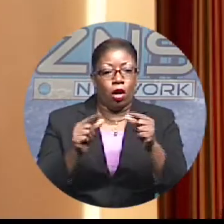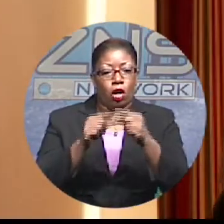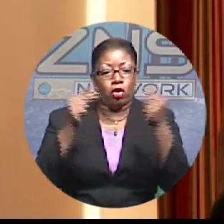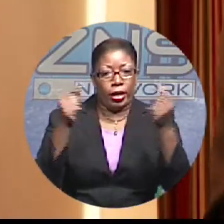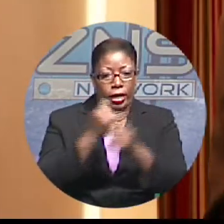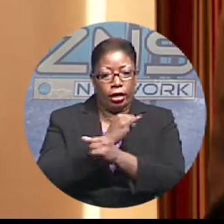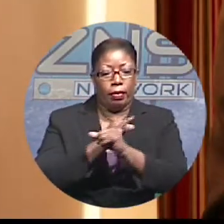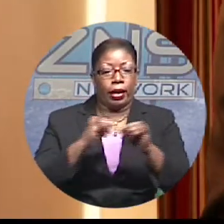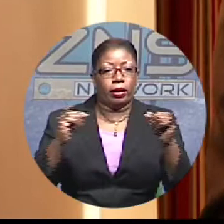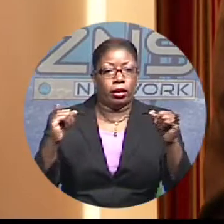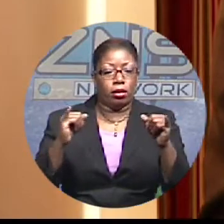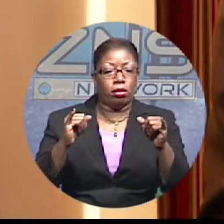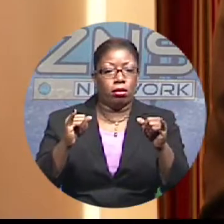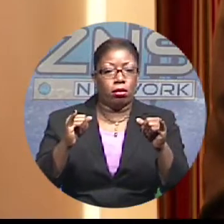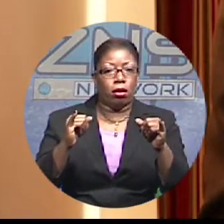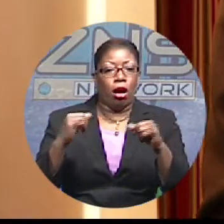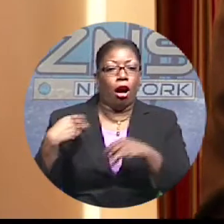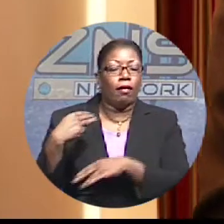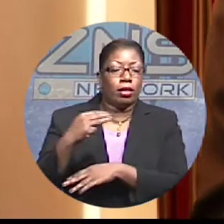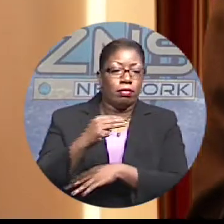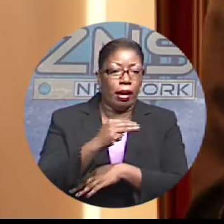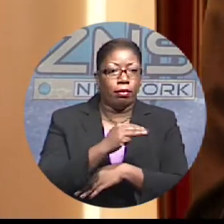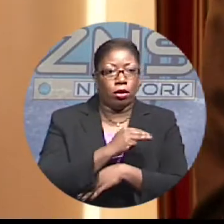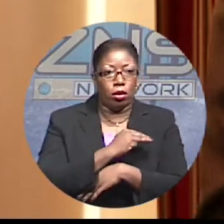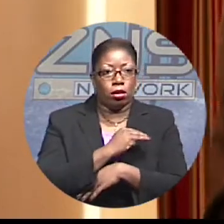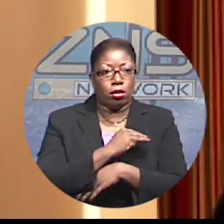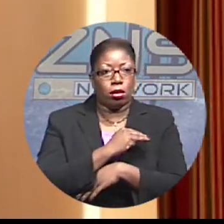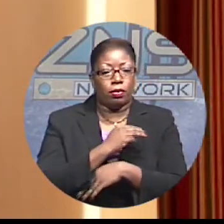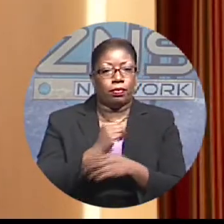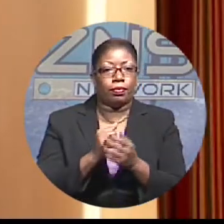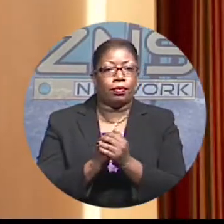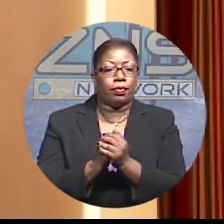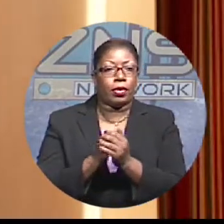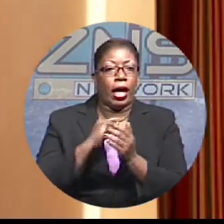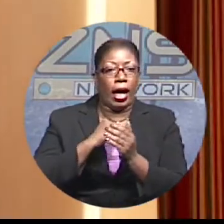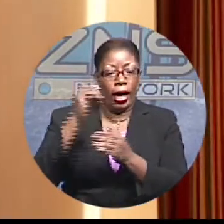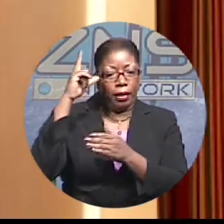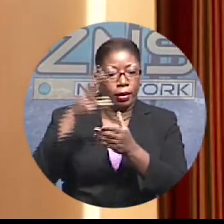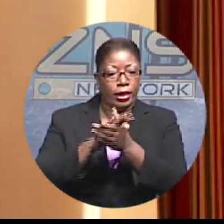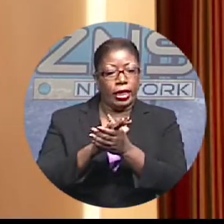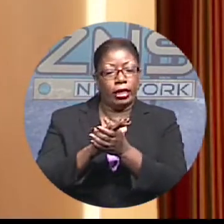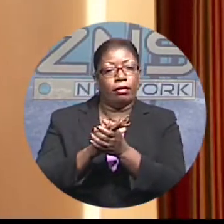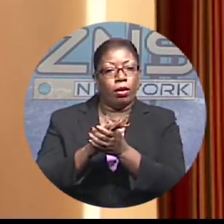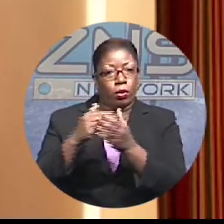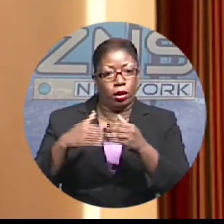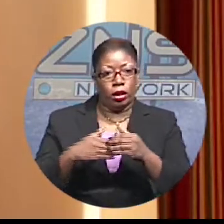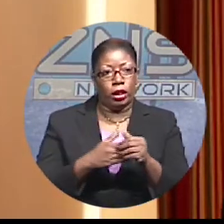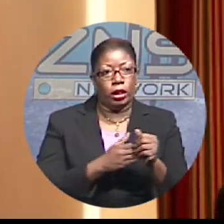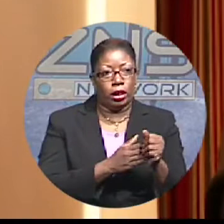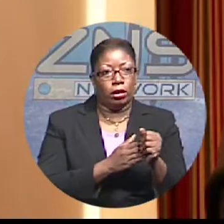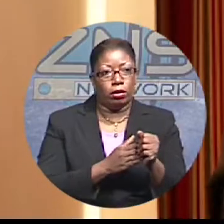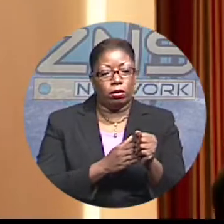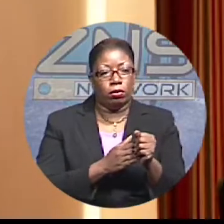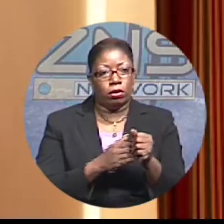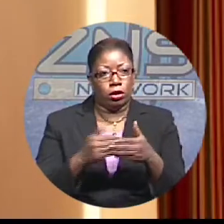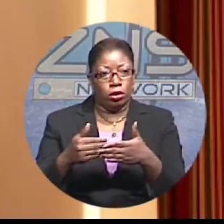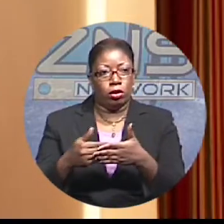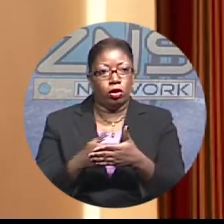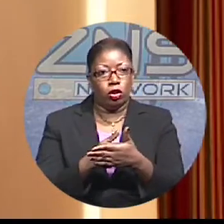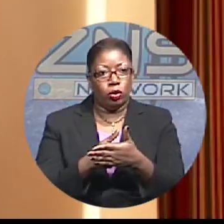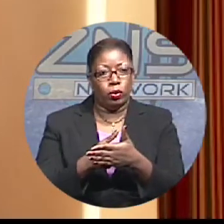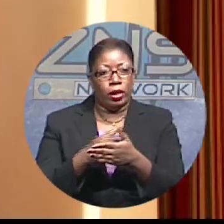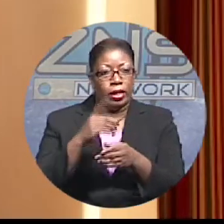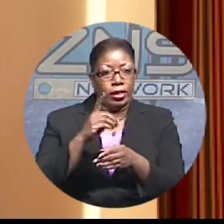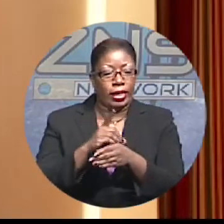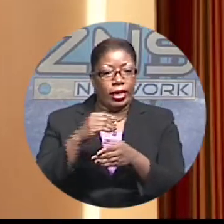its members or its membership, I believe will lead to a greater openness in debate within the Senate and